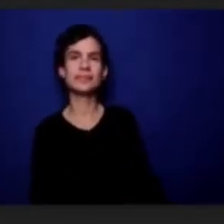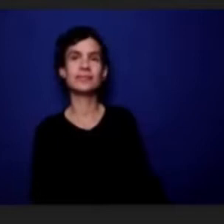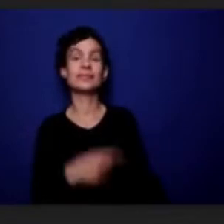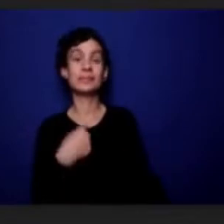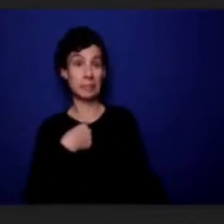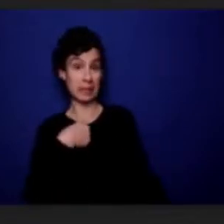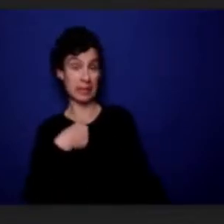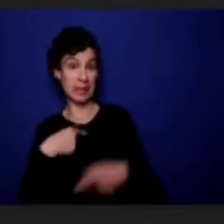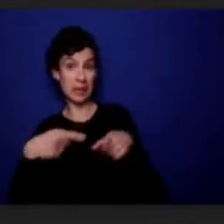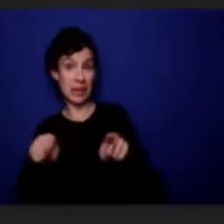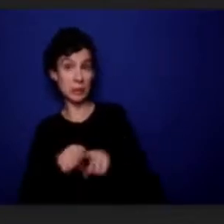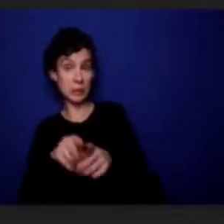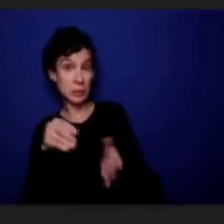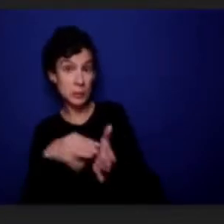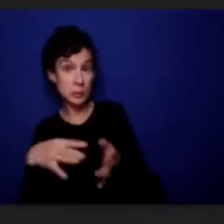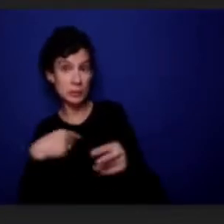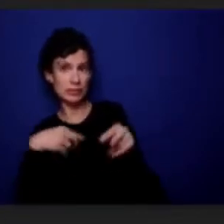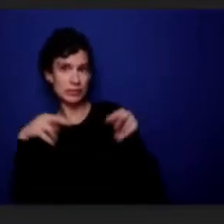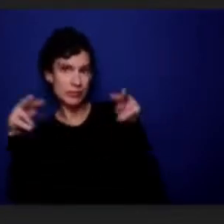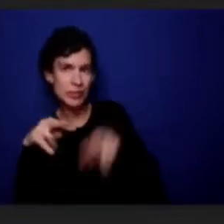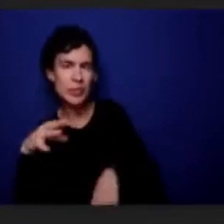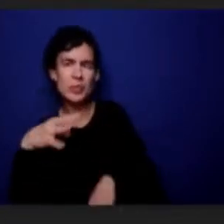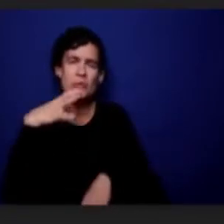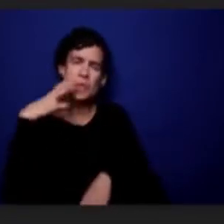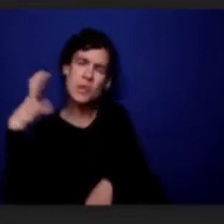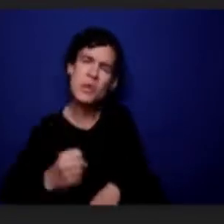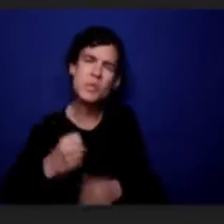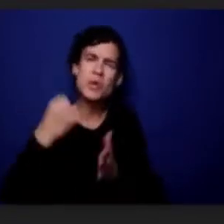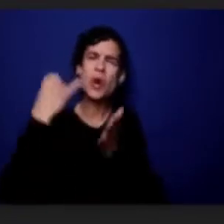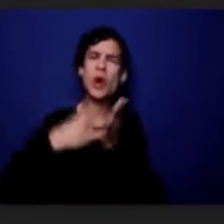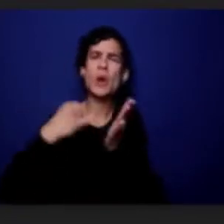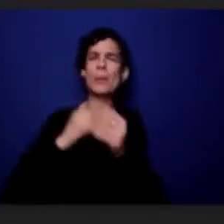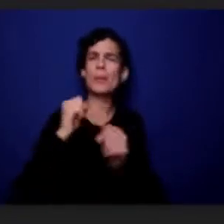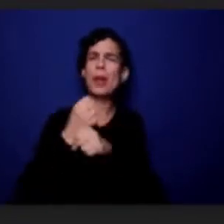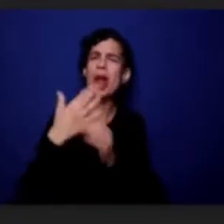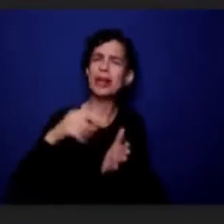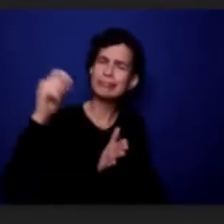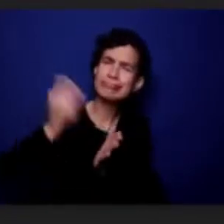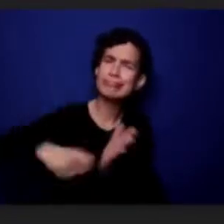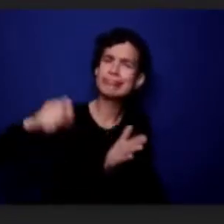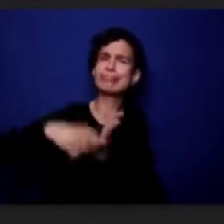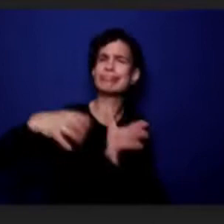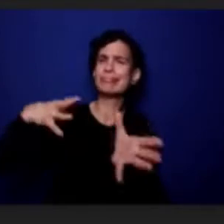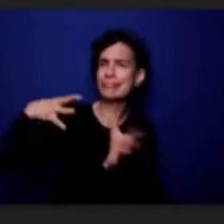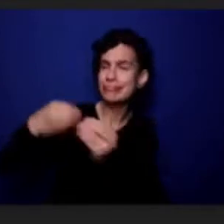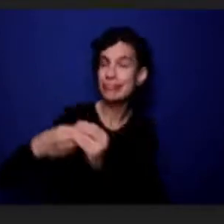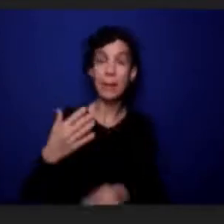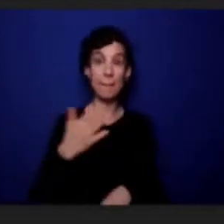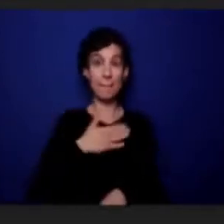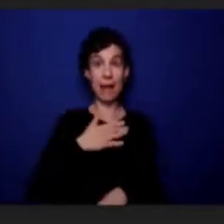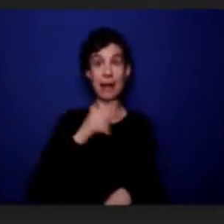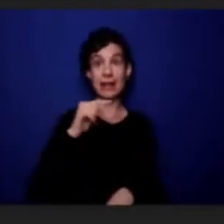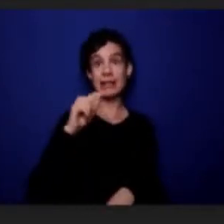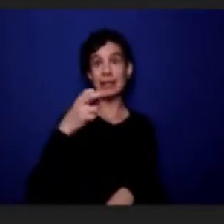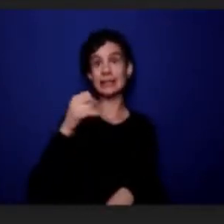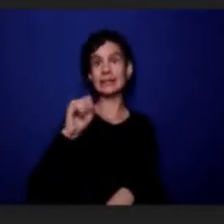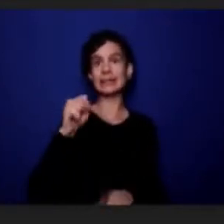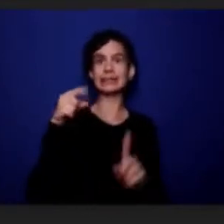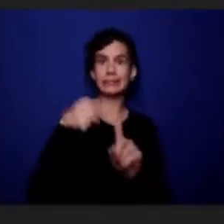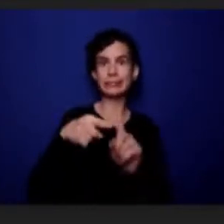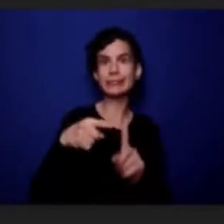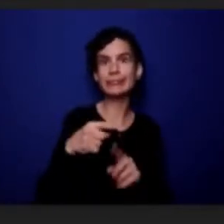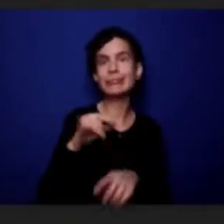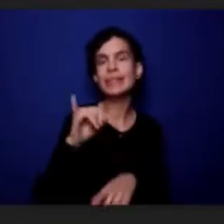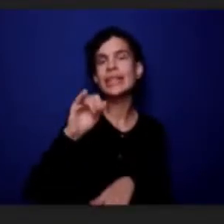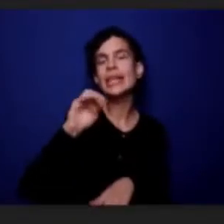and more politically engaged, really. Yeah, I guess I found as a student